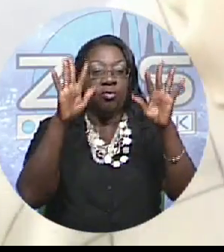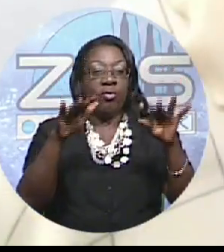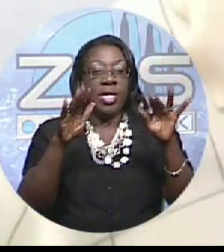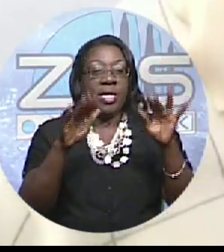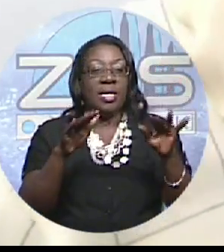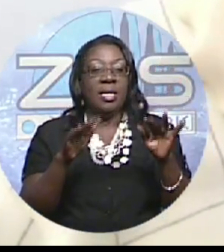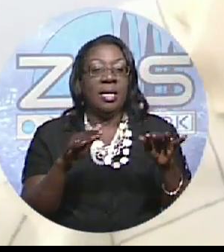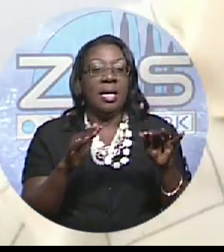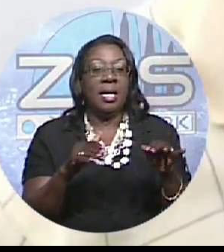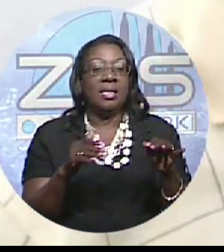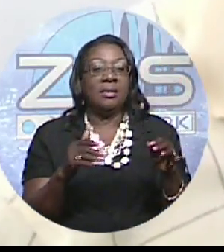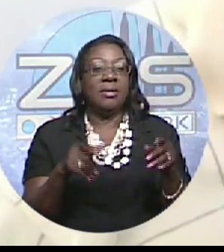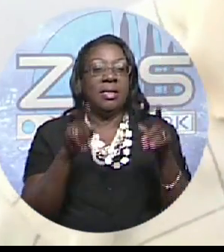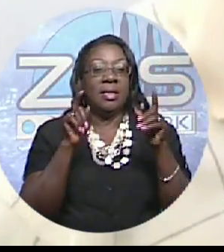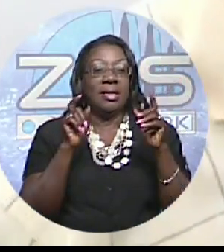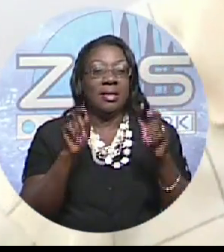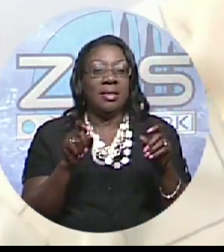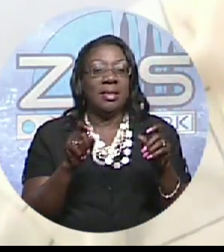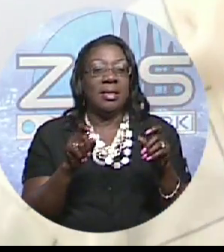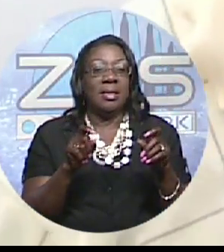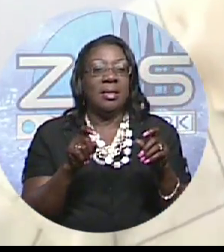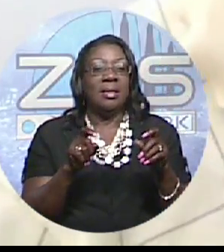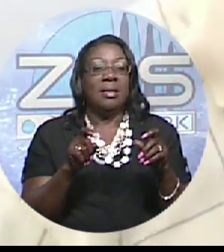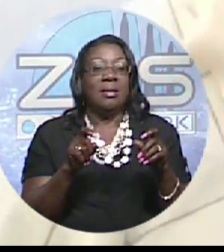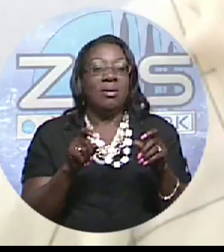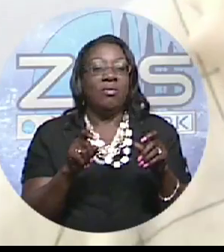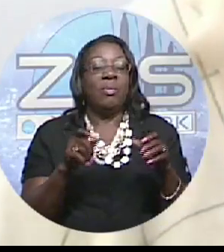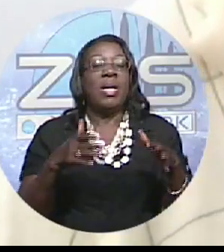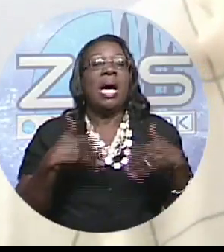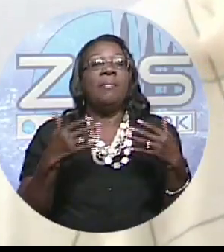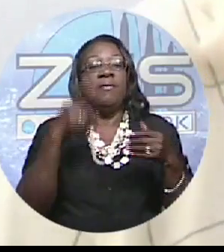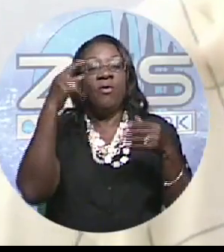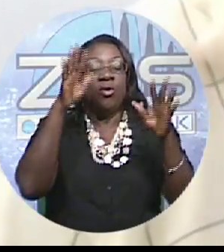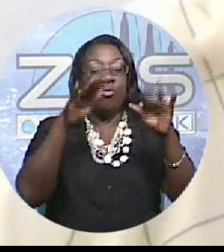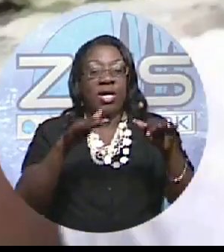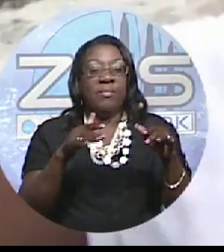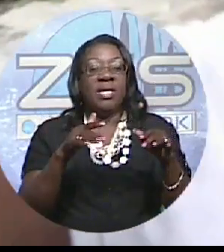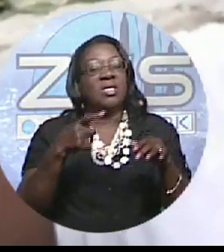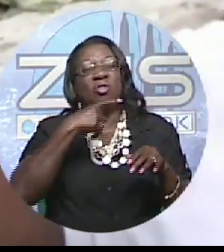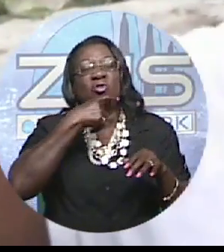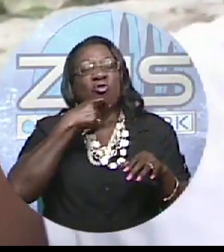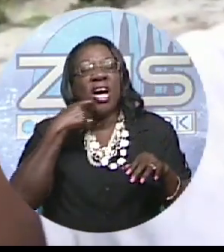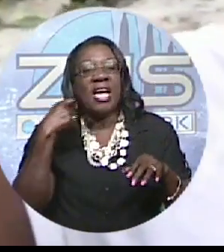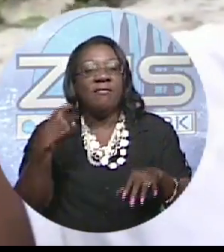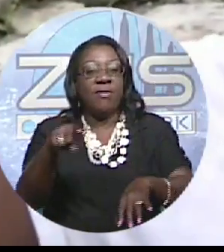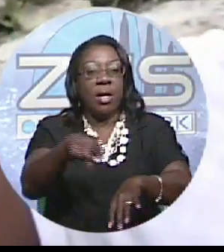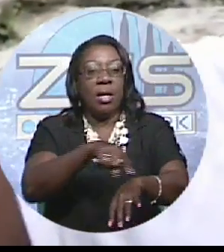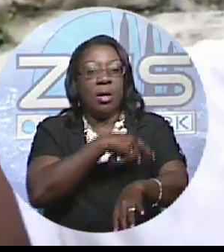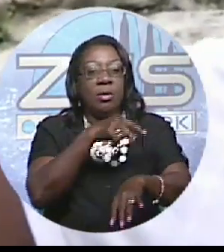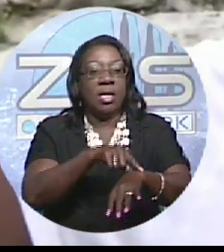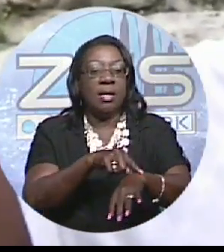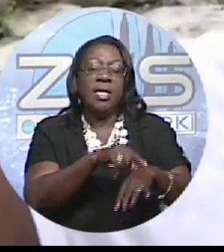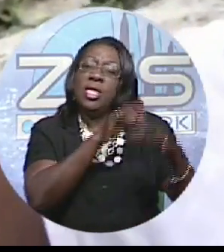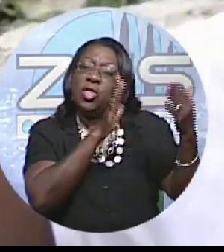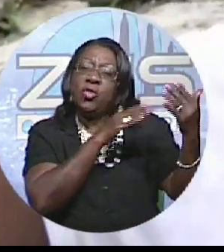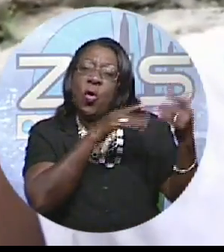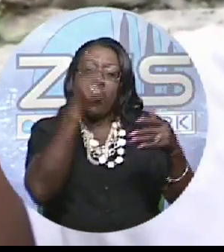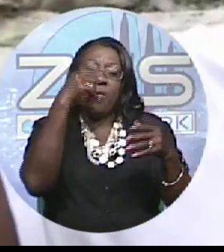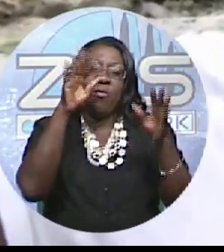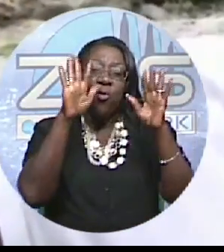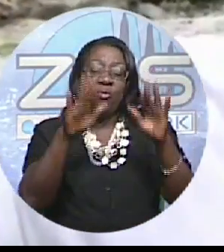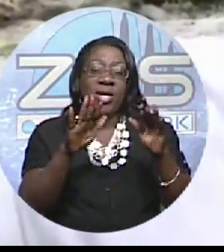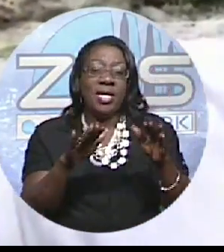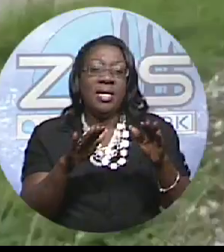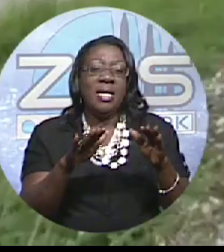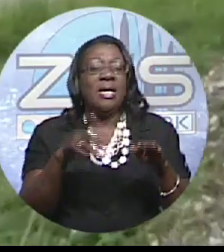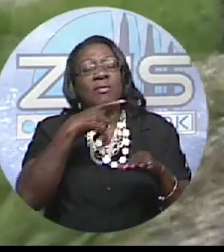don't flood us out, but as much rain as they could give us, we could take it. I'm just hoping for rain, because